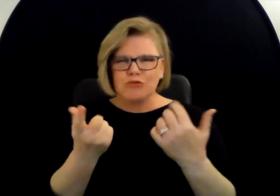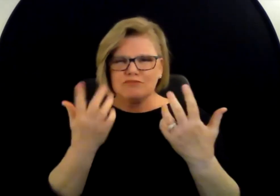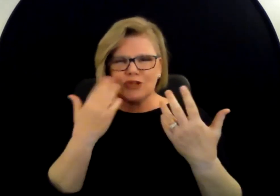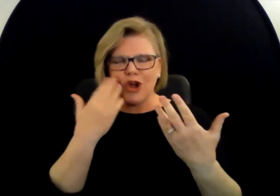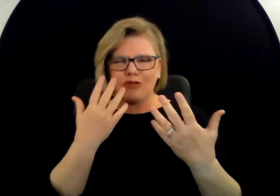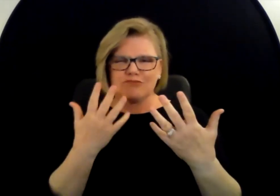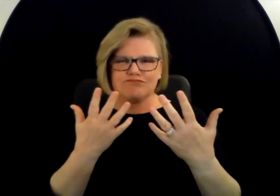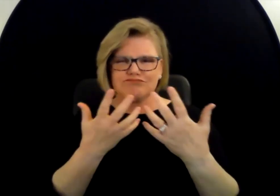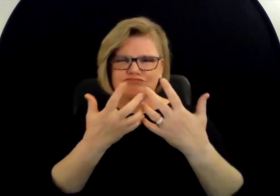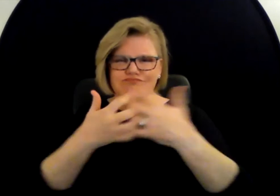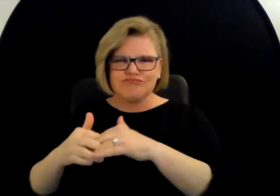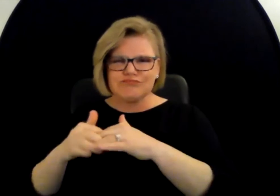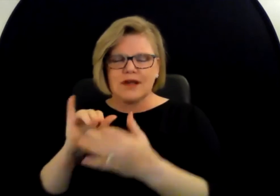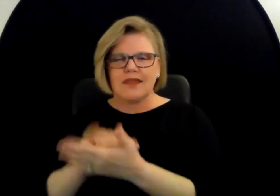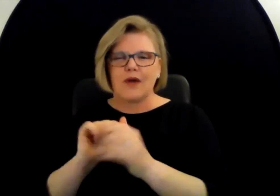things?